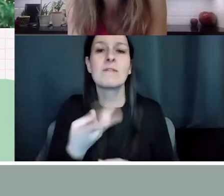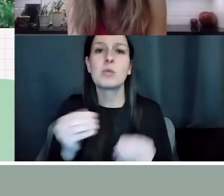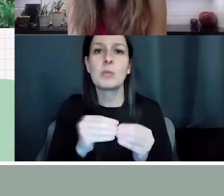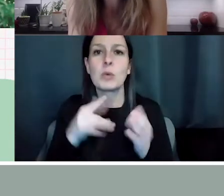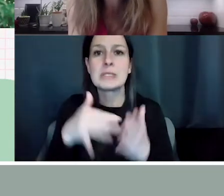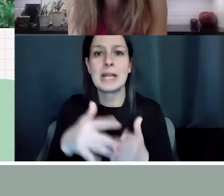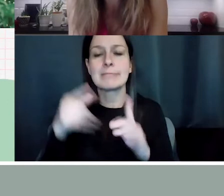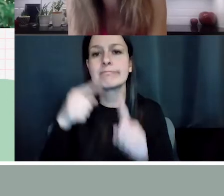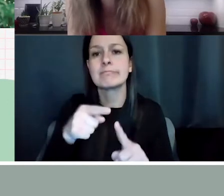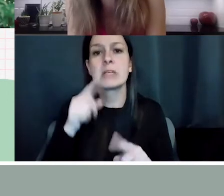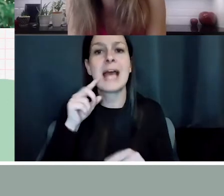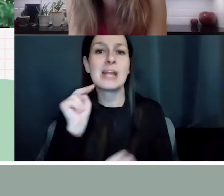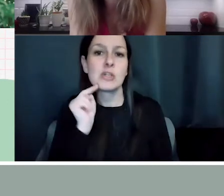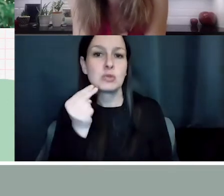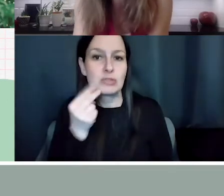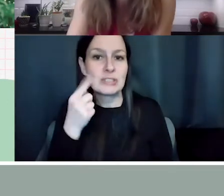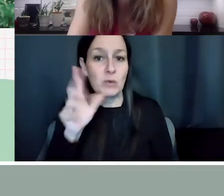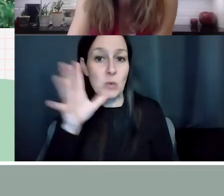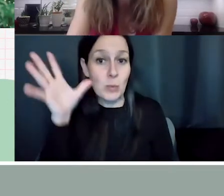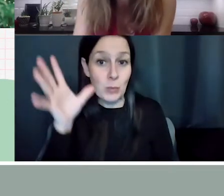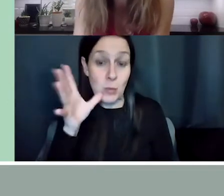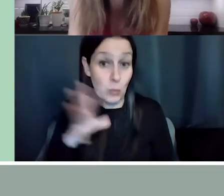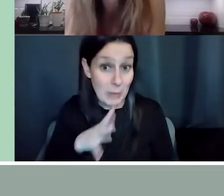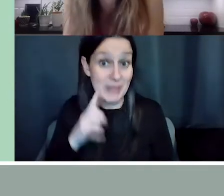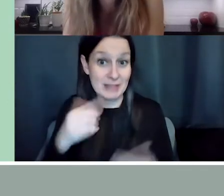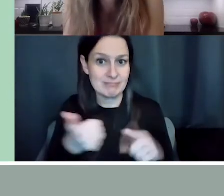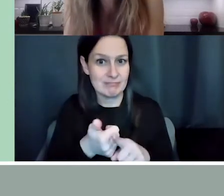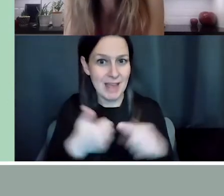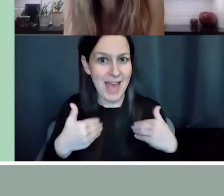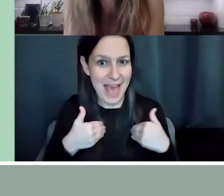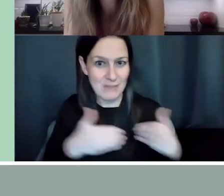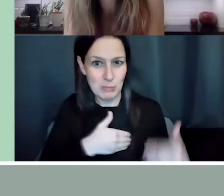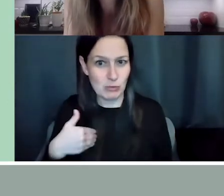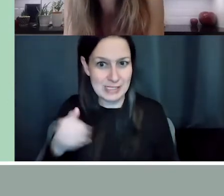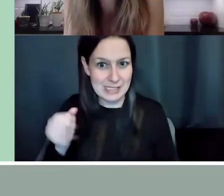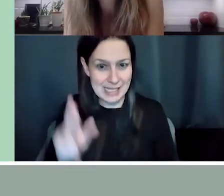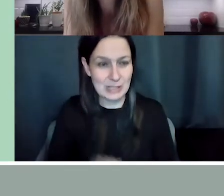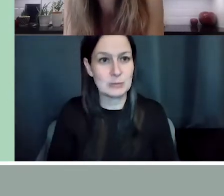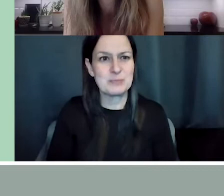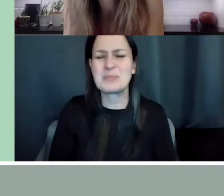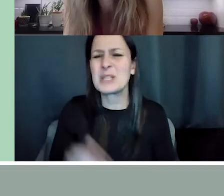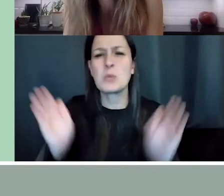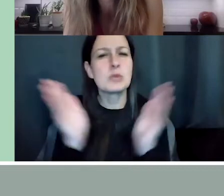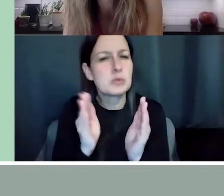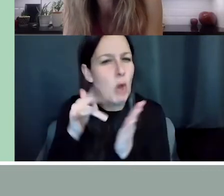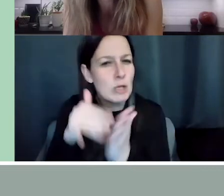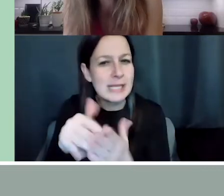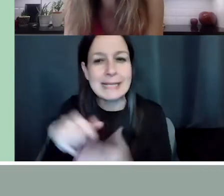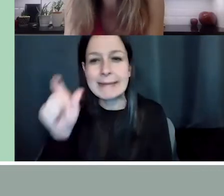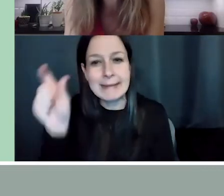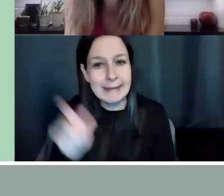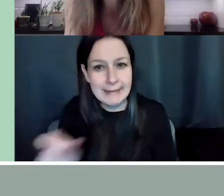at nutrition for women dealing with breast cancer. And so this was a very small study in Italy looking